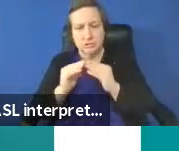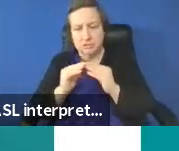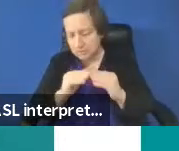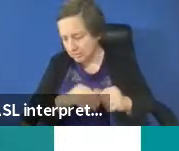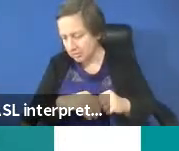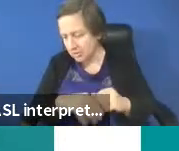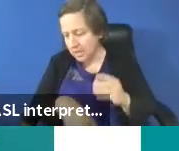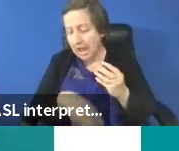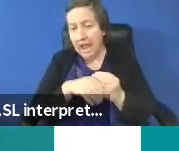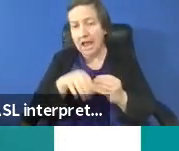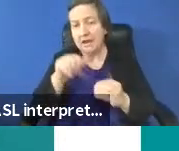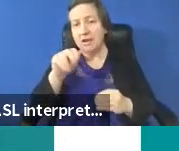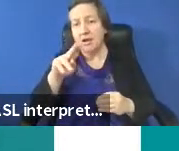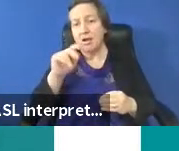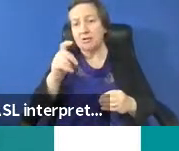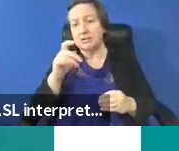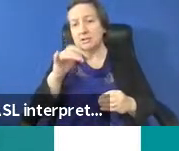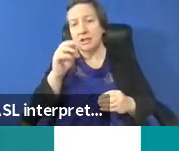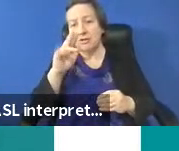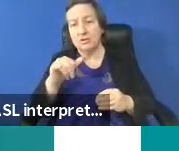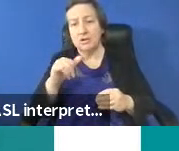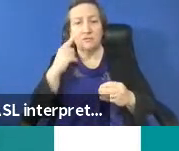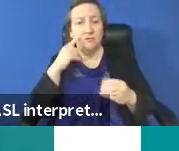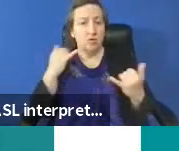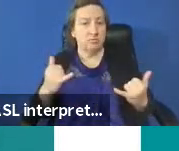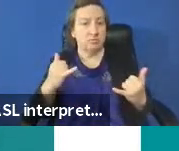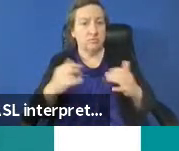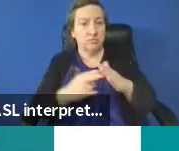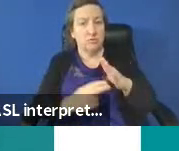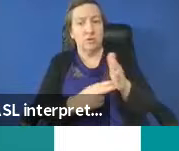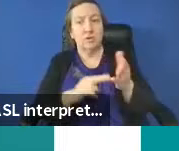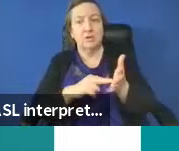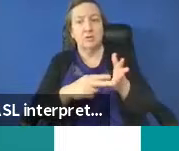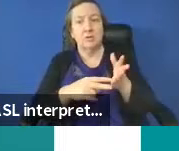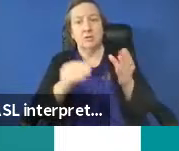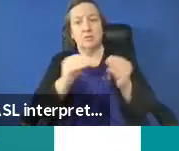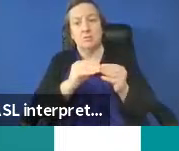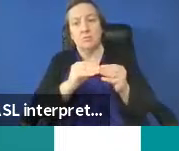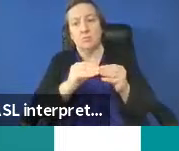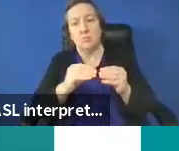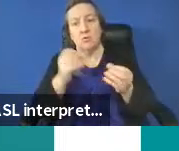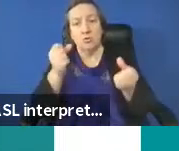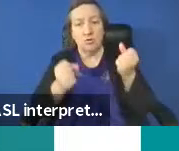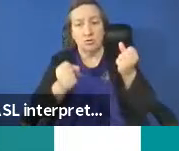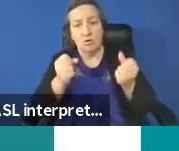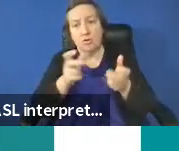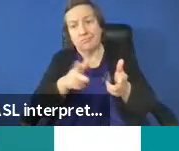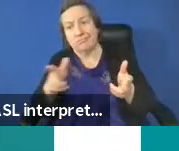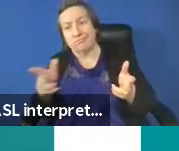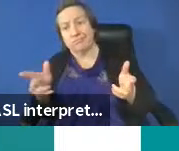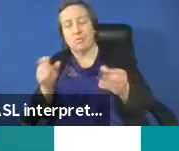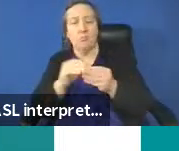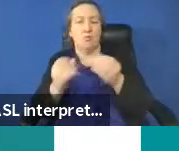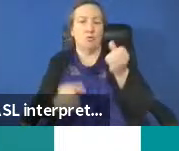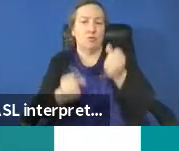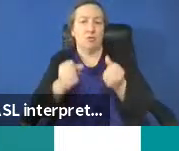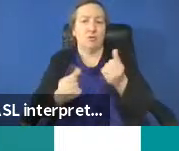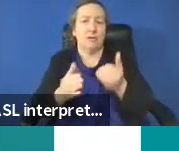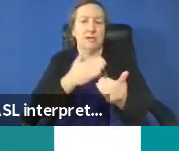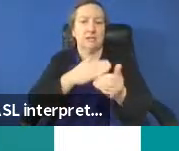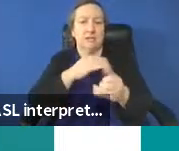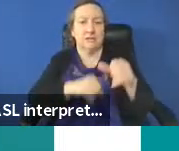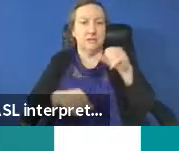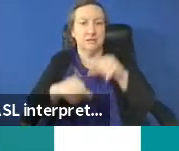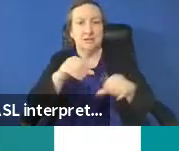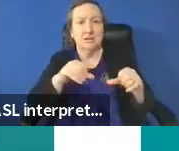auxiliary lanes, to the current layout of this bridge leads to more car space and therefore more cars. It's easy science, it's called